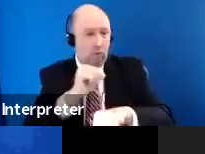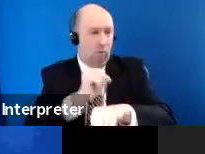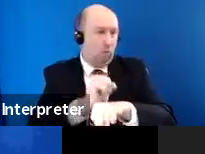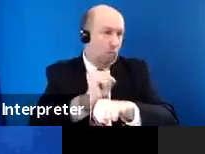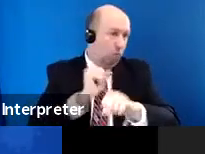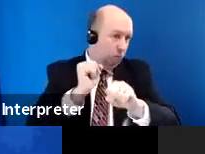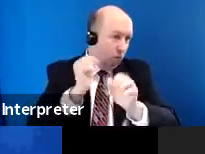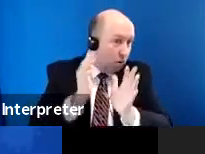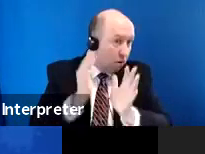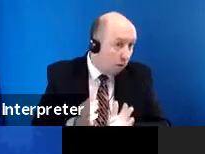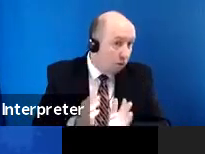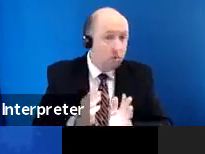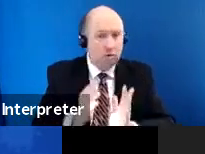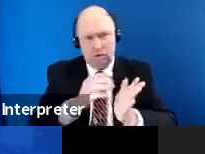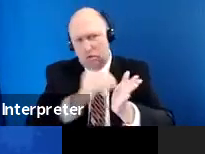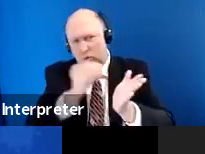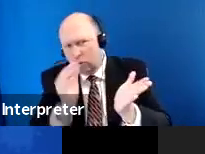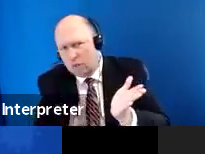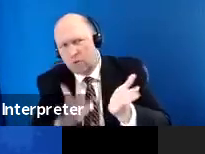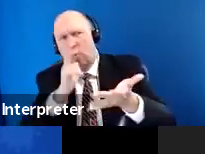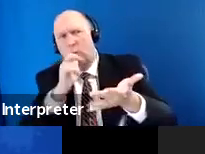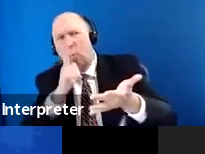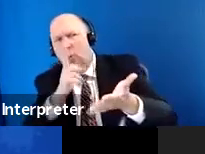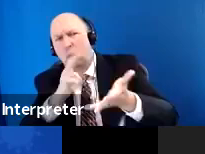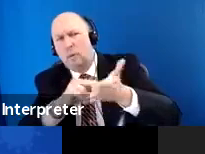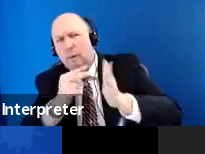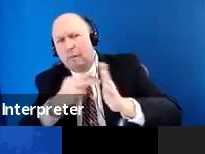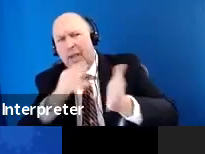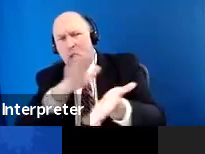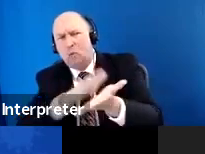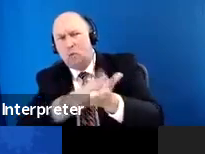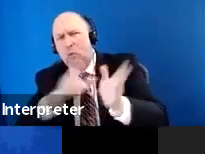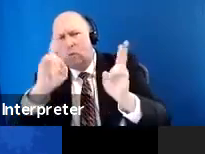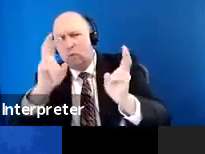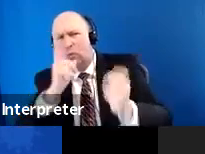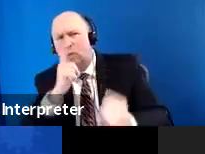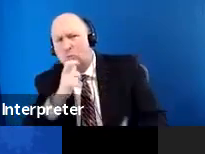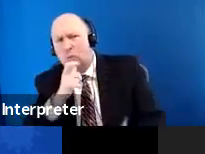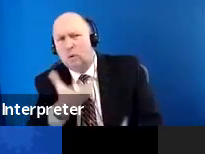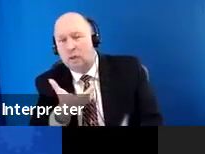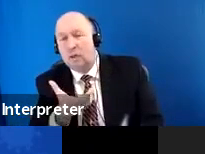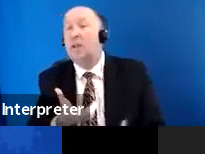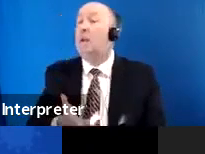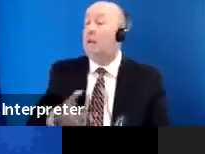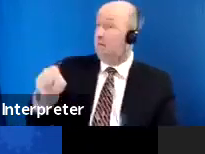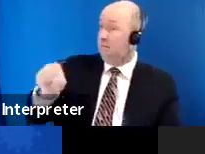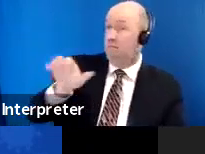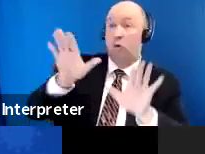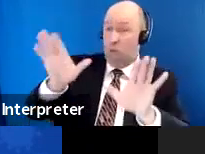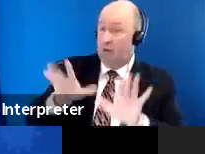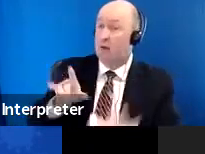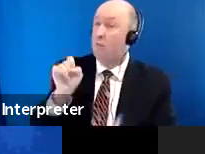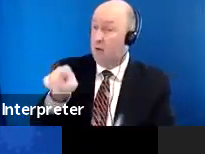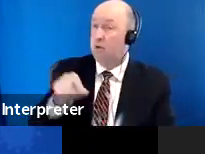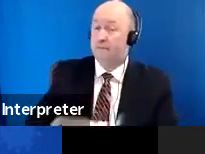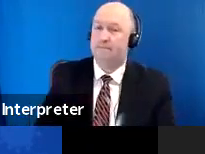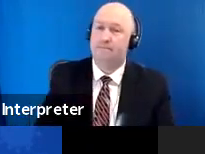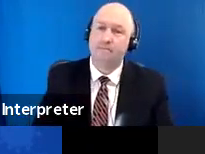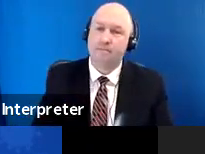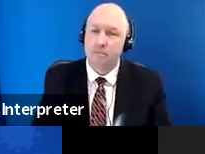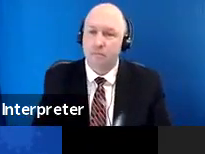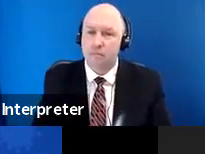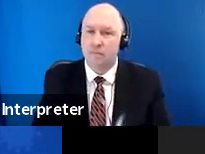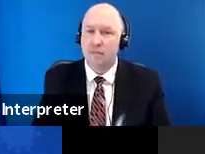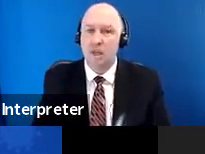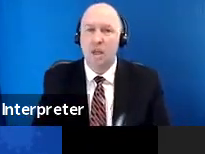that students, who's in that school category? Sure, great question. And I think we have